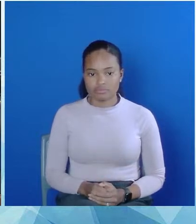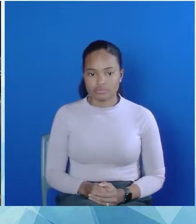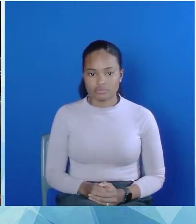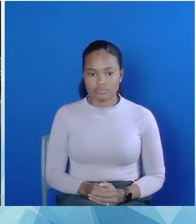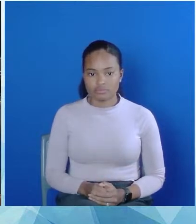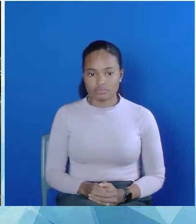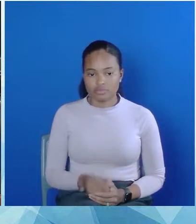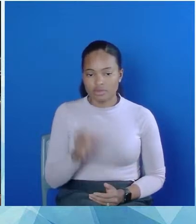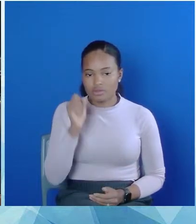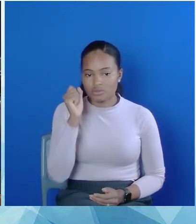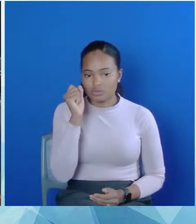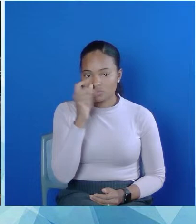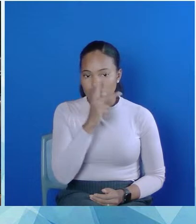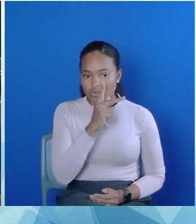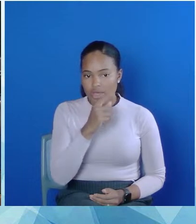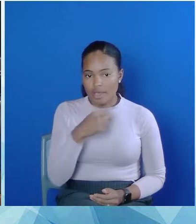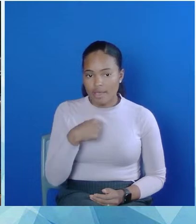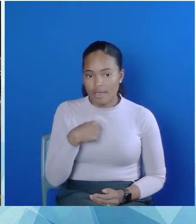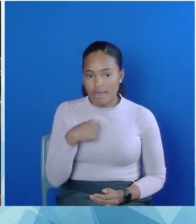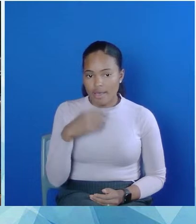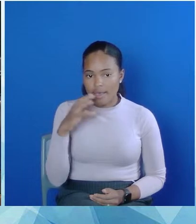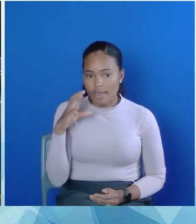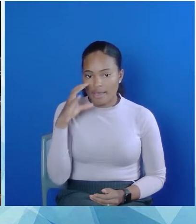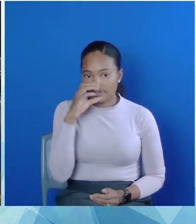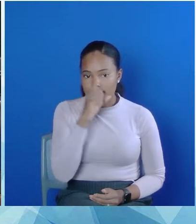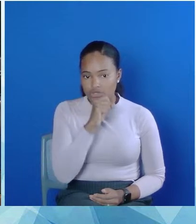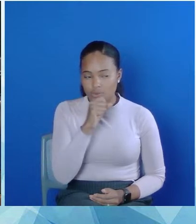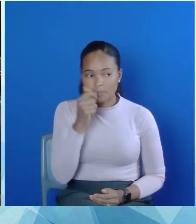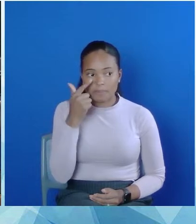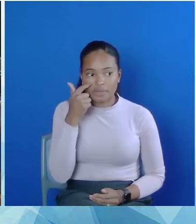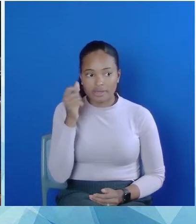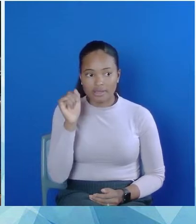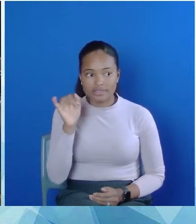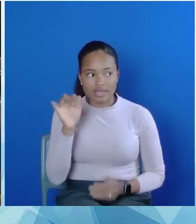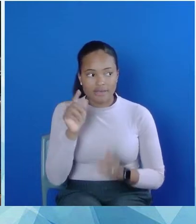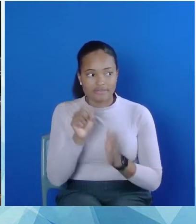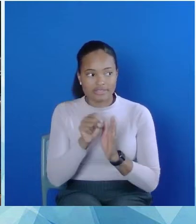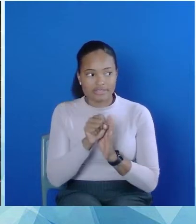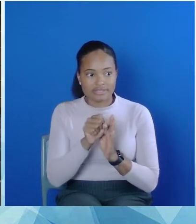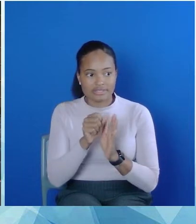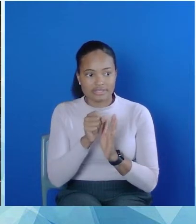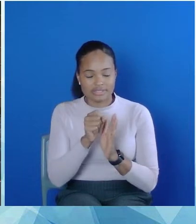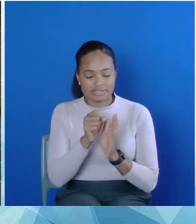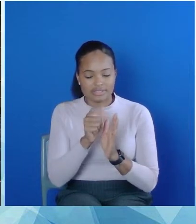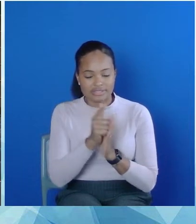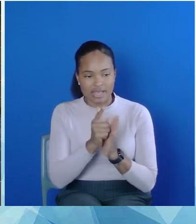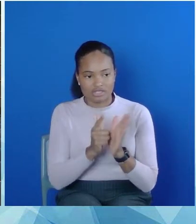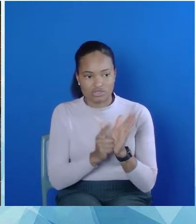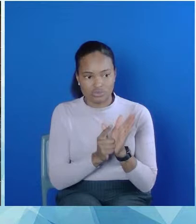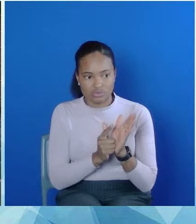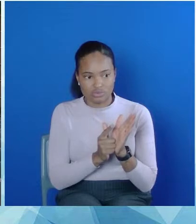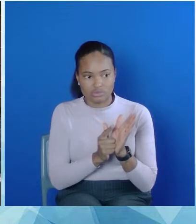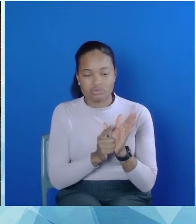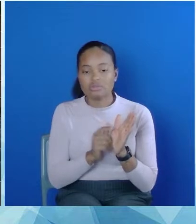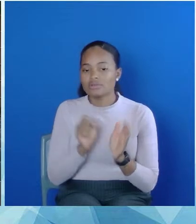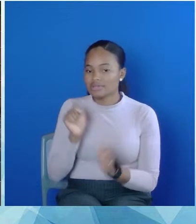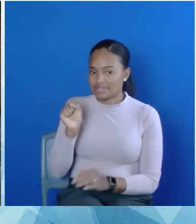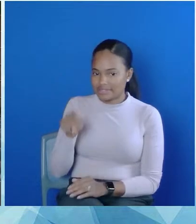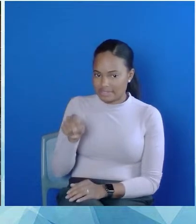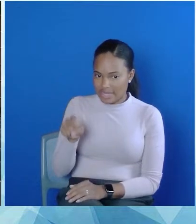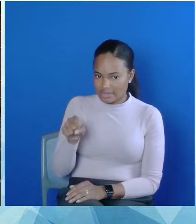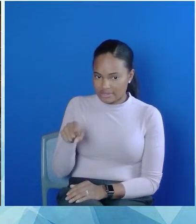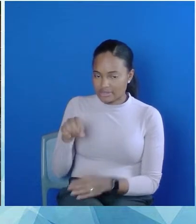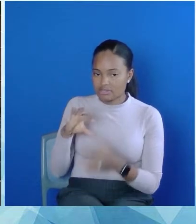I'm going to assume citizenship this is test. because of statute. Yeah. It is because of statute, and this is in regards to